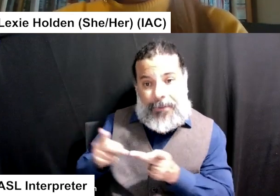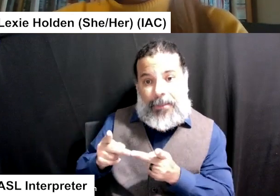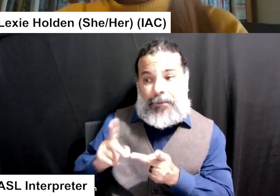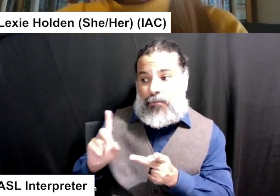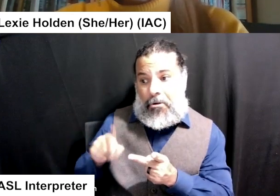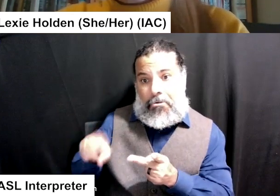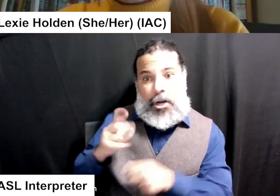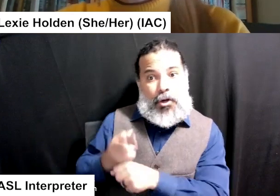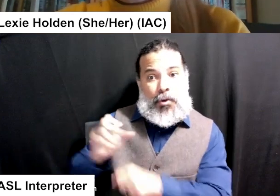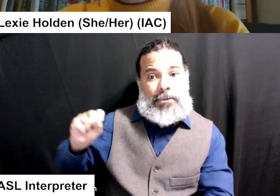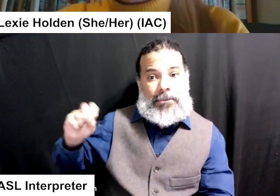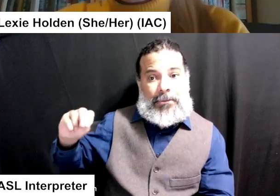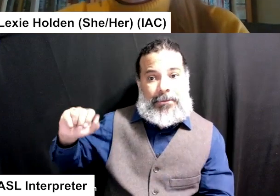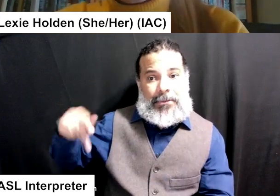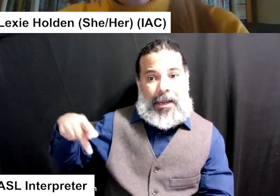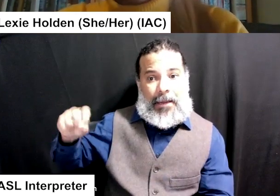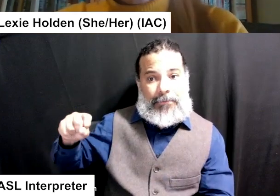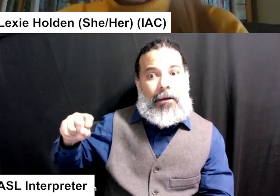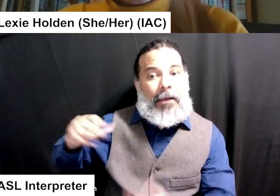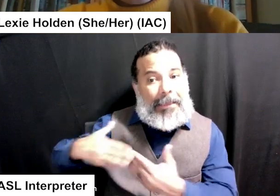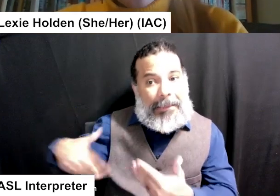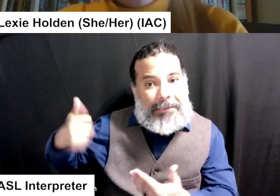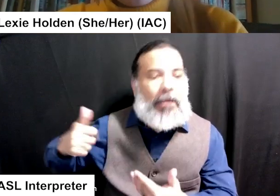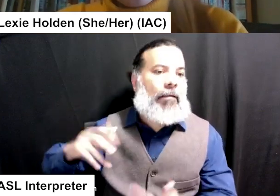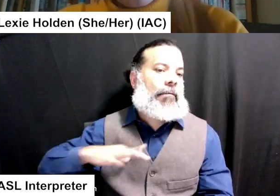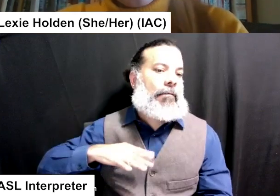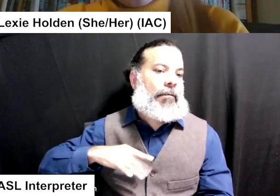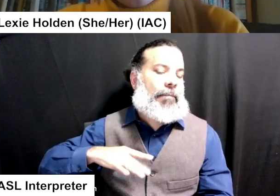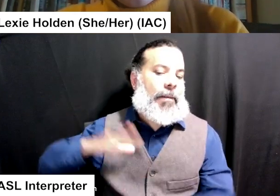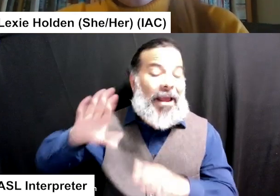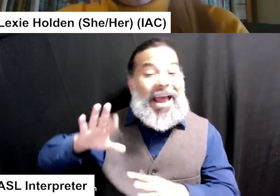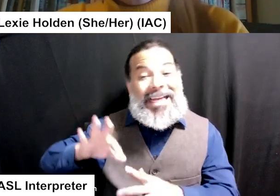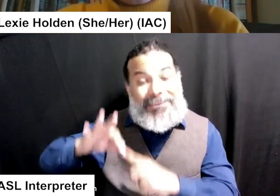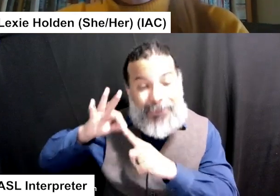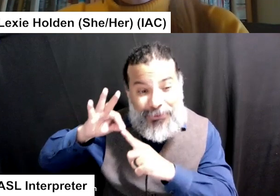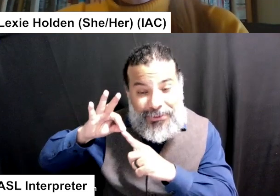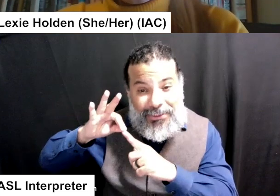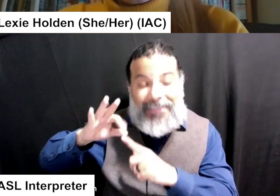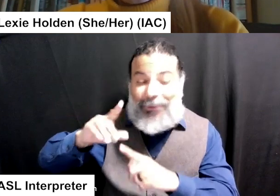can be used more easily, that would be amazing, especially